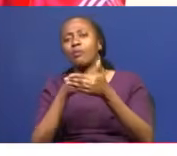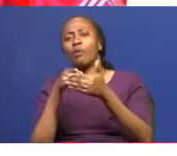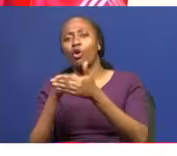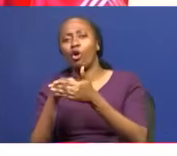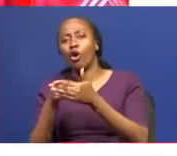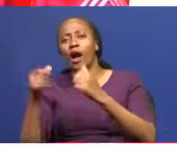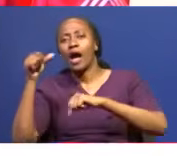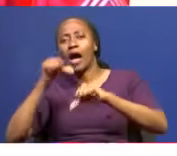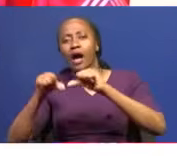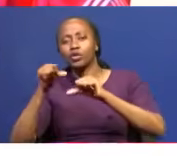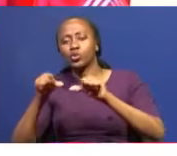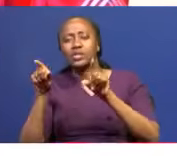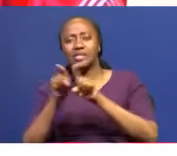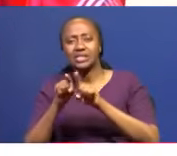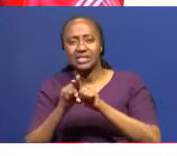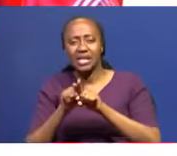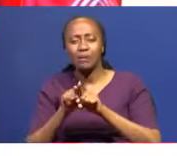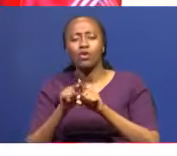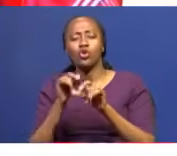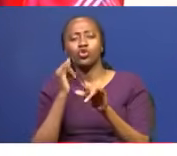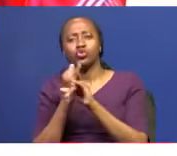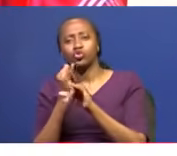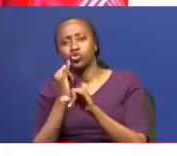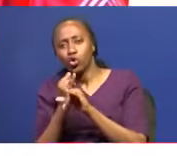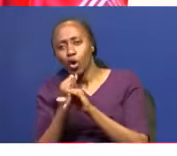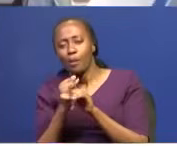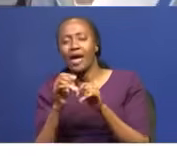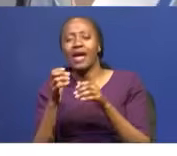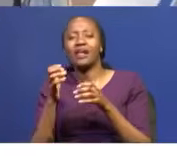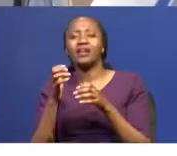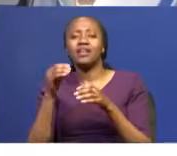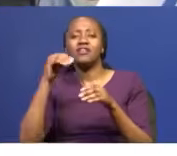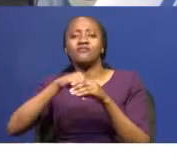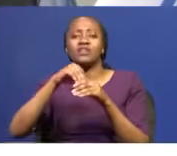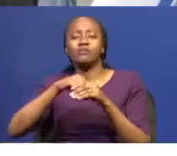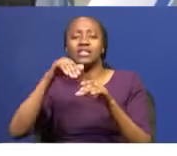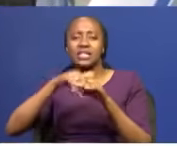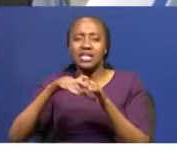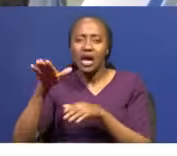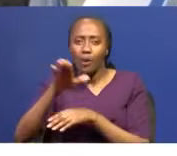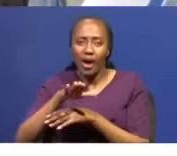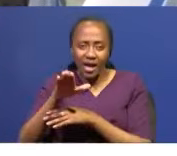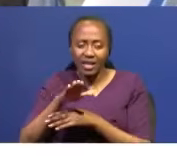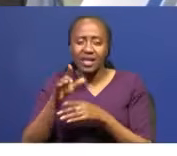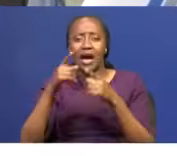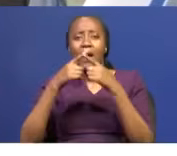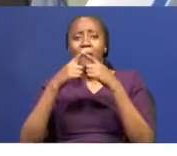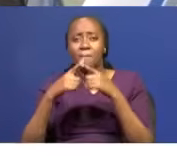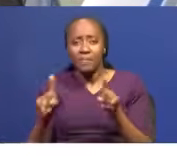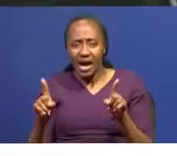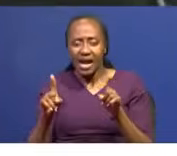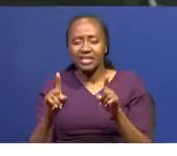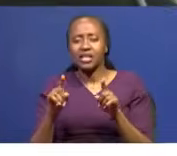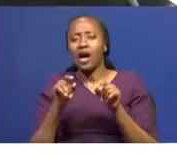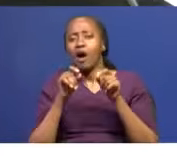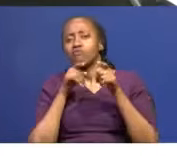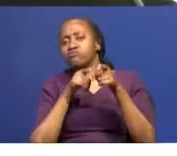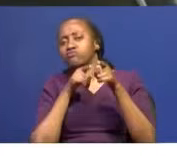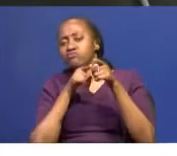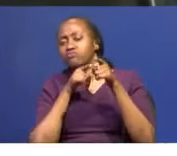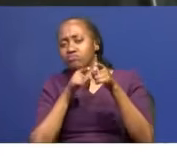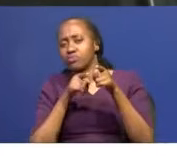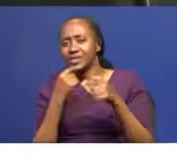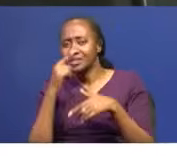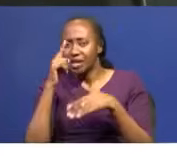threatened livelihoods and further investments in our area. However, responding to accusations, Oli Air Park